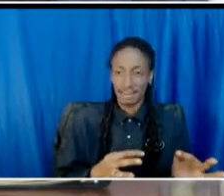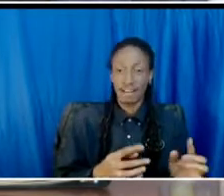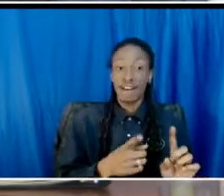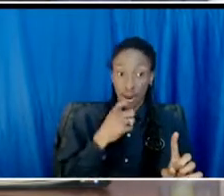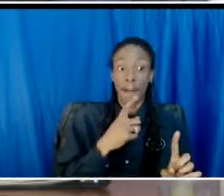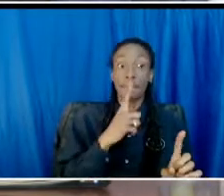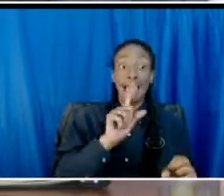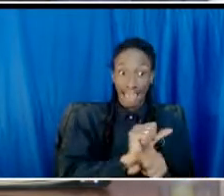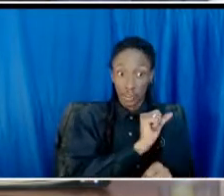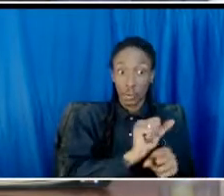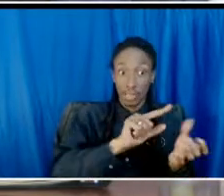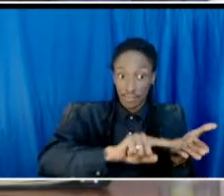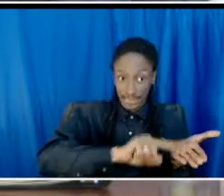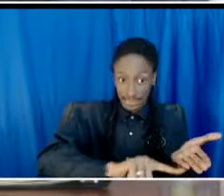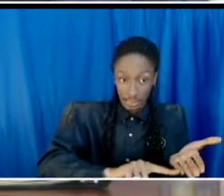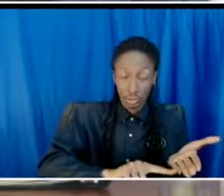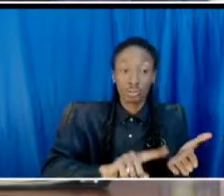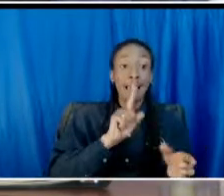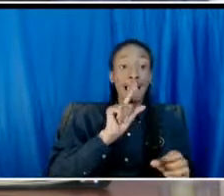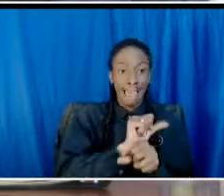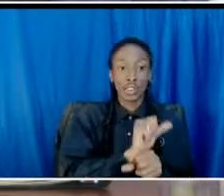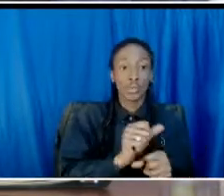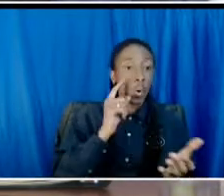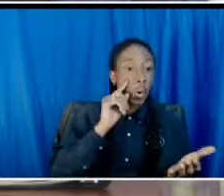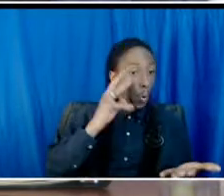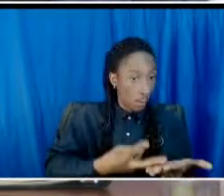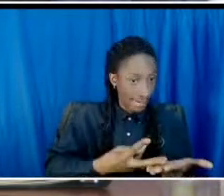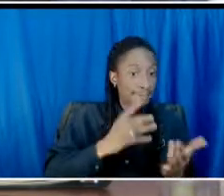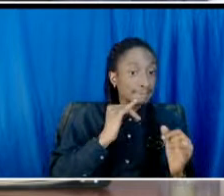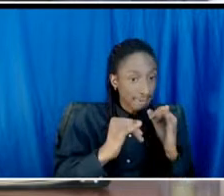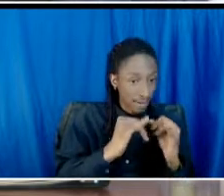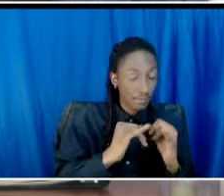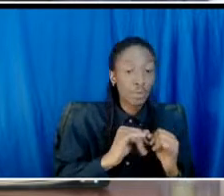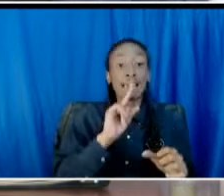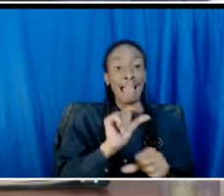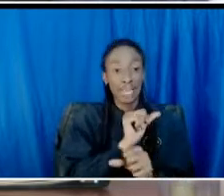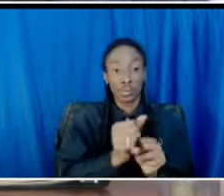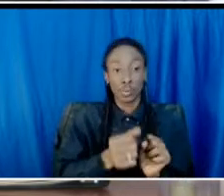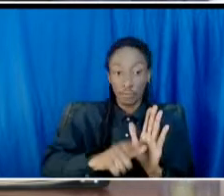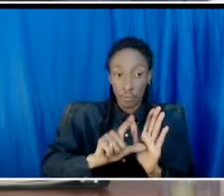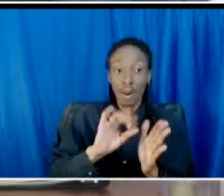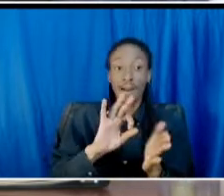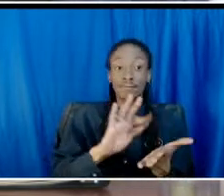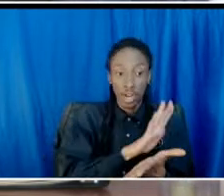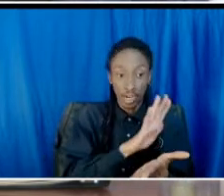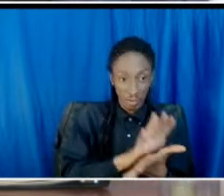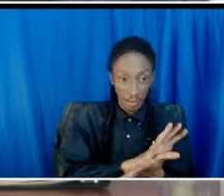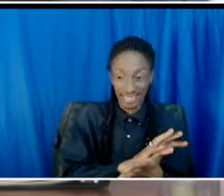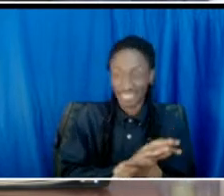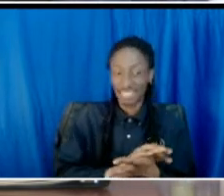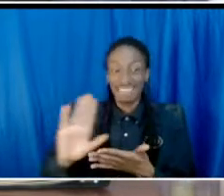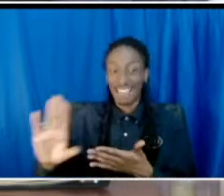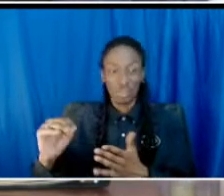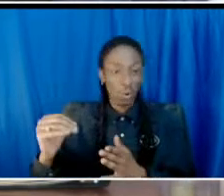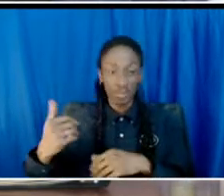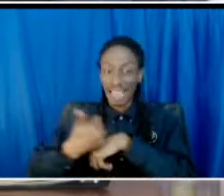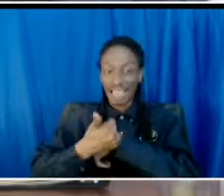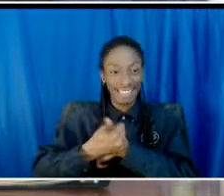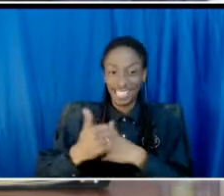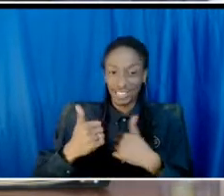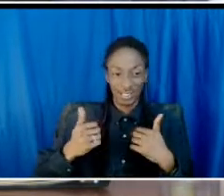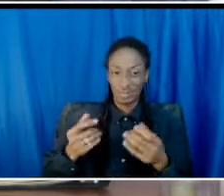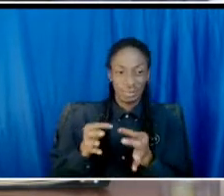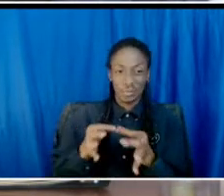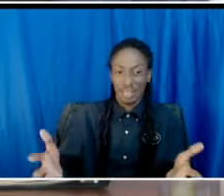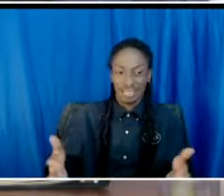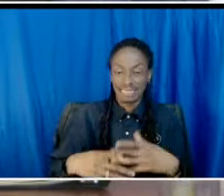investigations, actual witness interviews, actual reviews of documents, that these allegations simply had no merit. And I wanted to